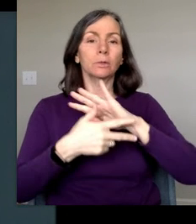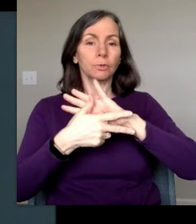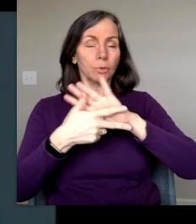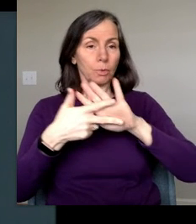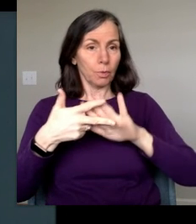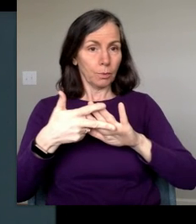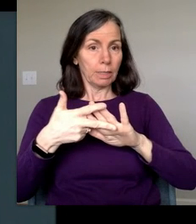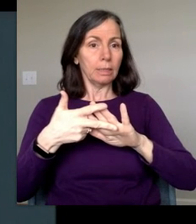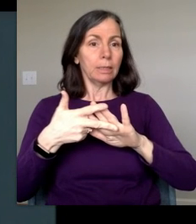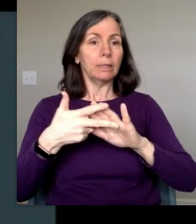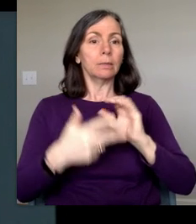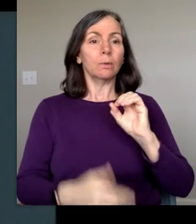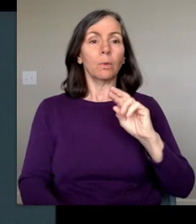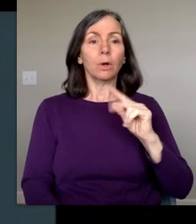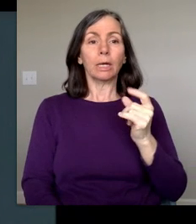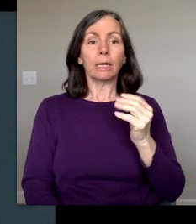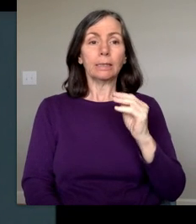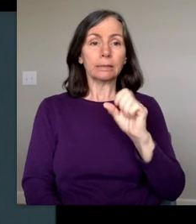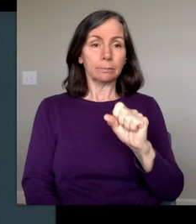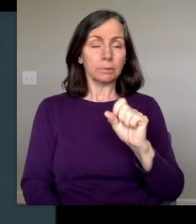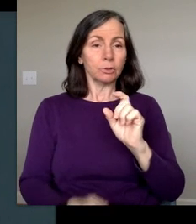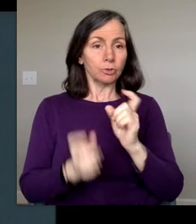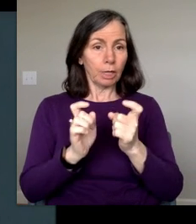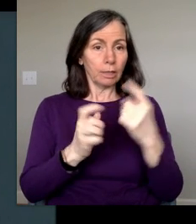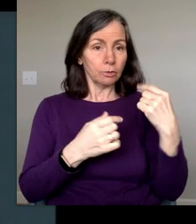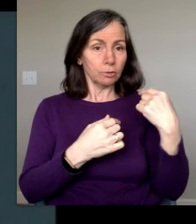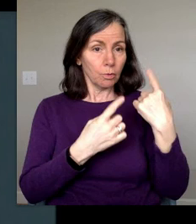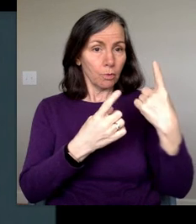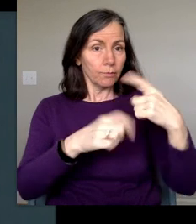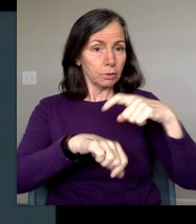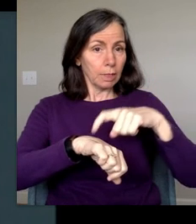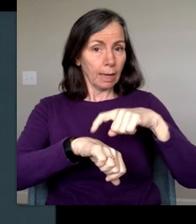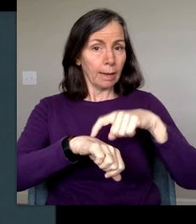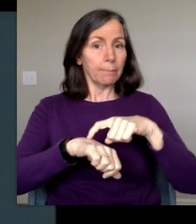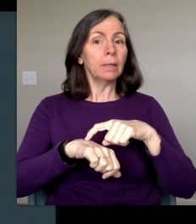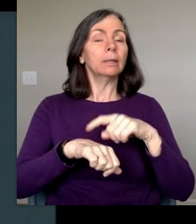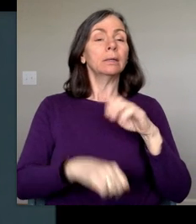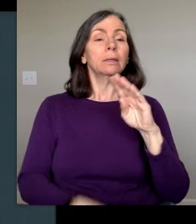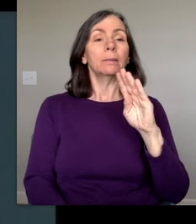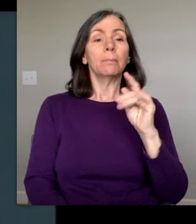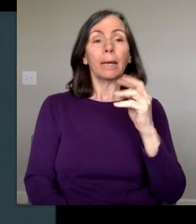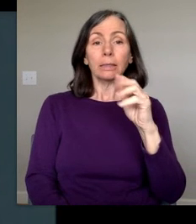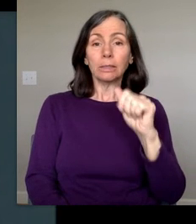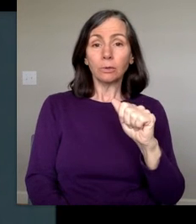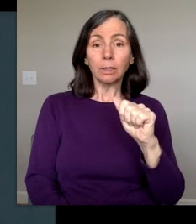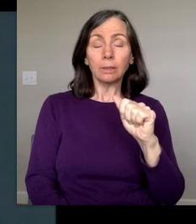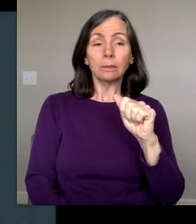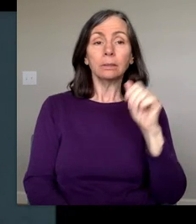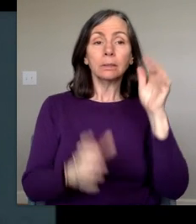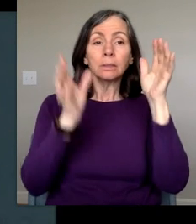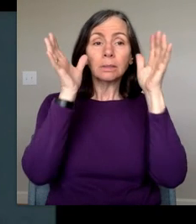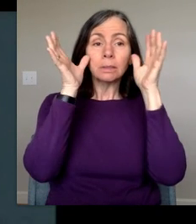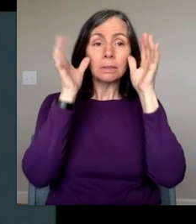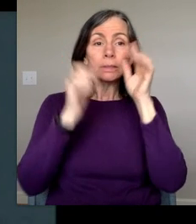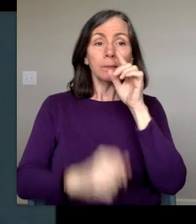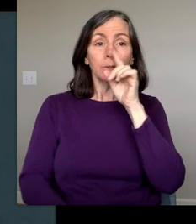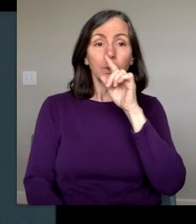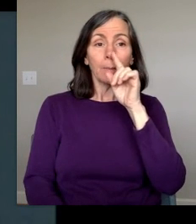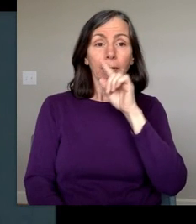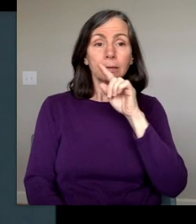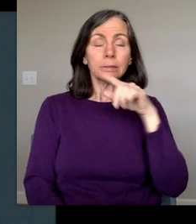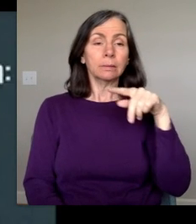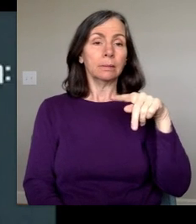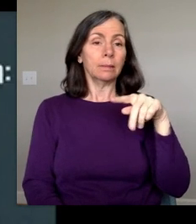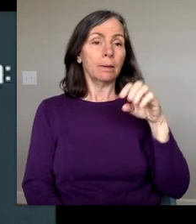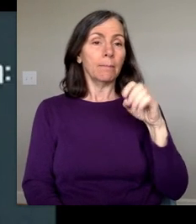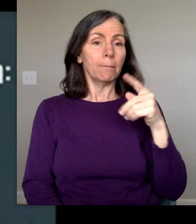the population of bacteria, the deer mice, and the peppered moth. You're going to go